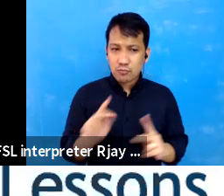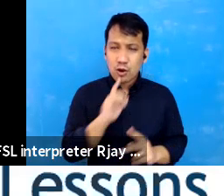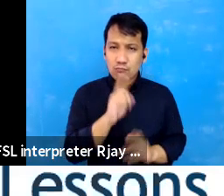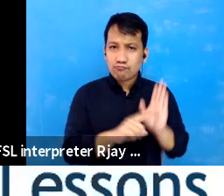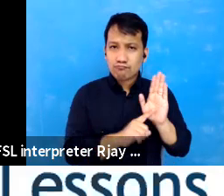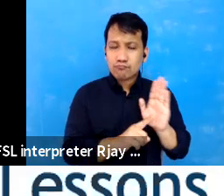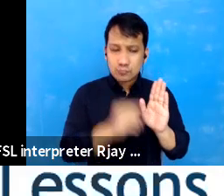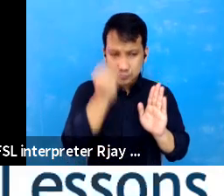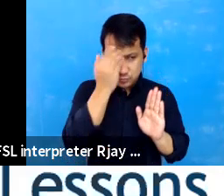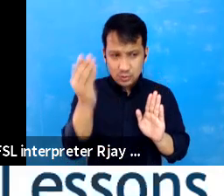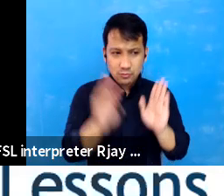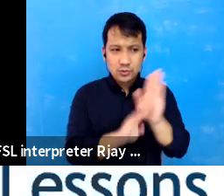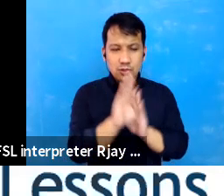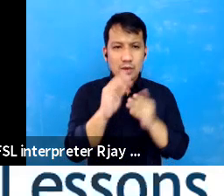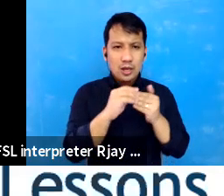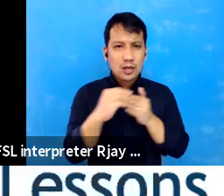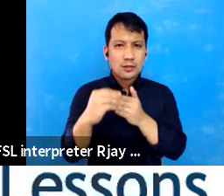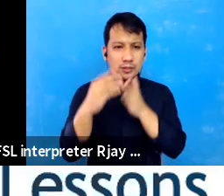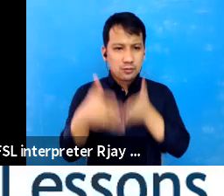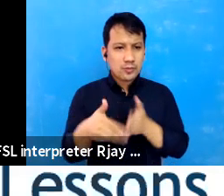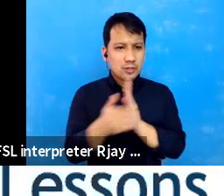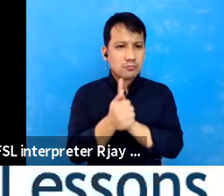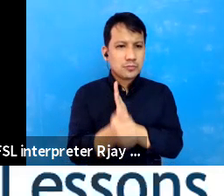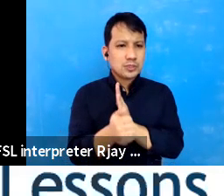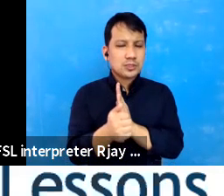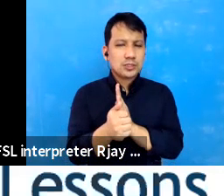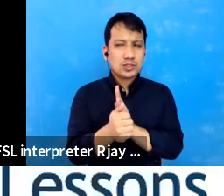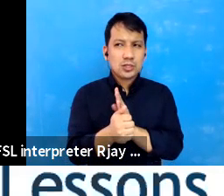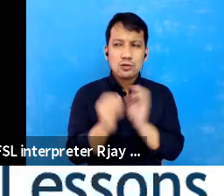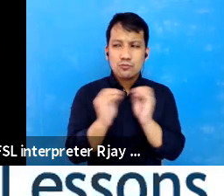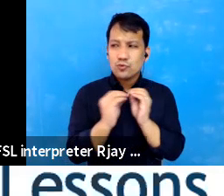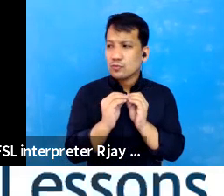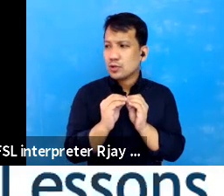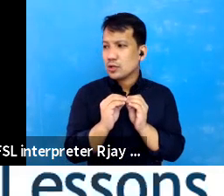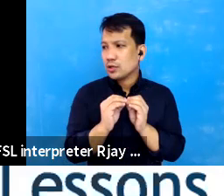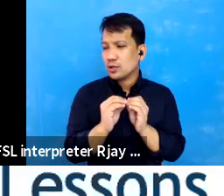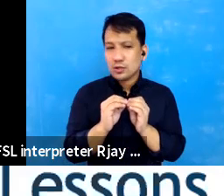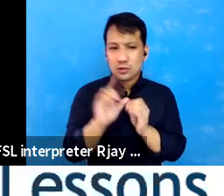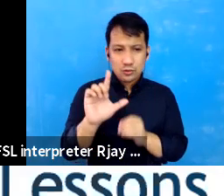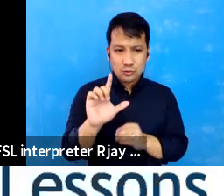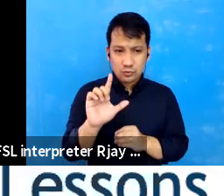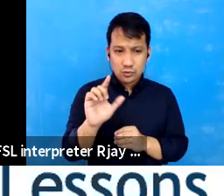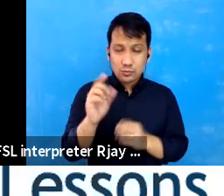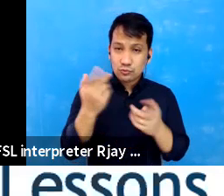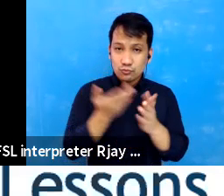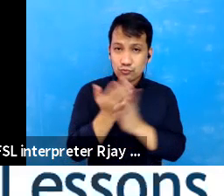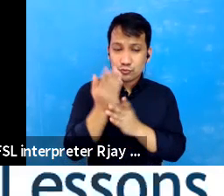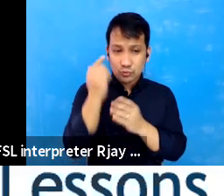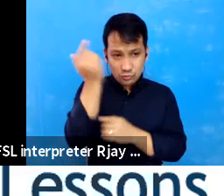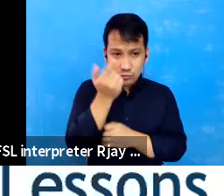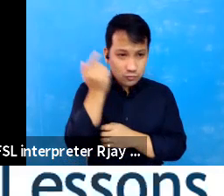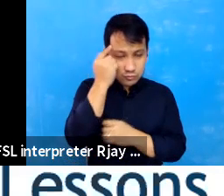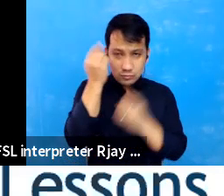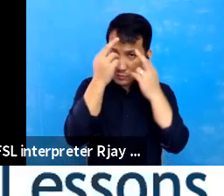shows that developing leadership competencies means that our local leaders, through the governors and mayors and their